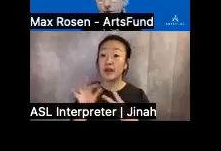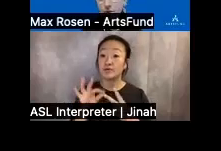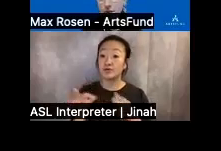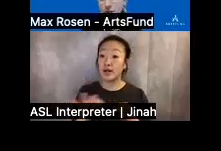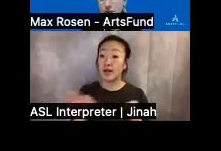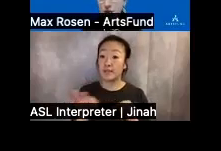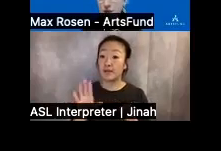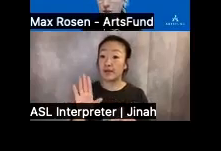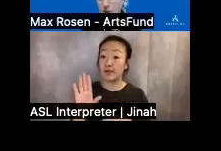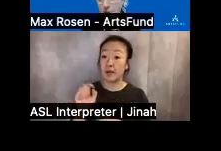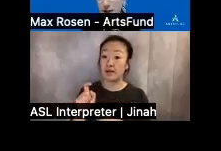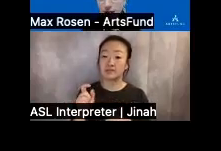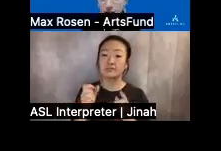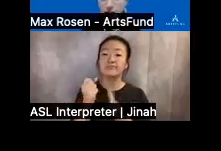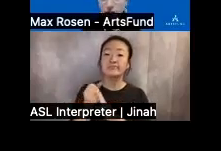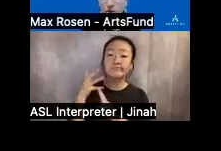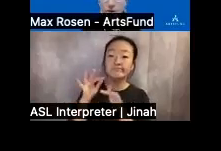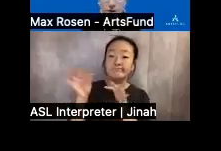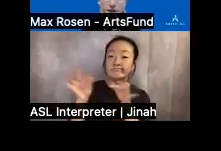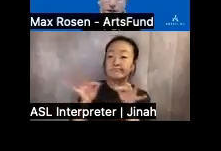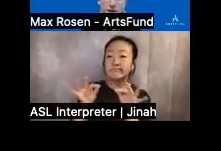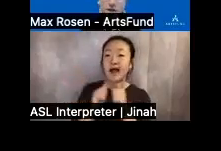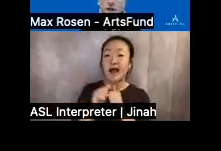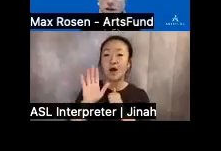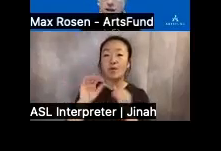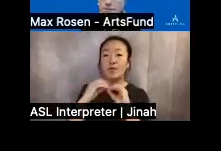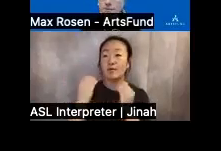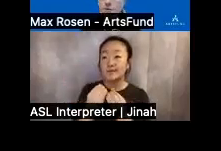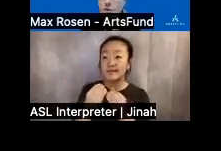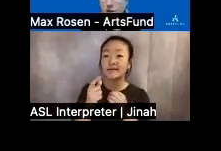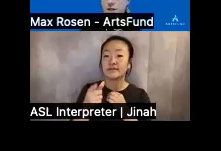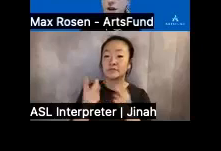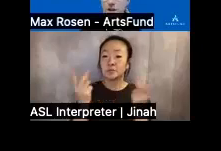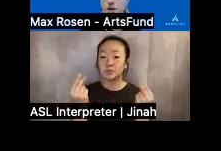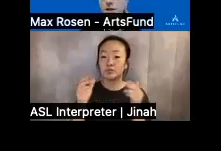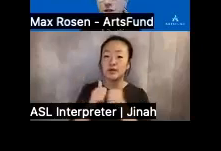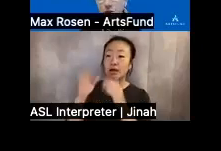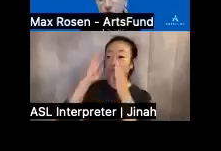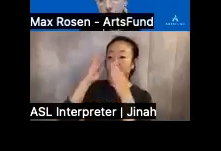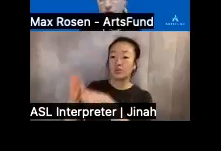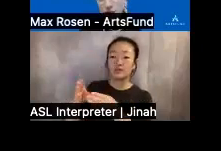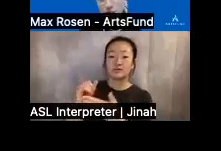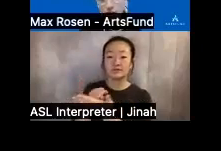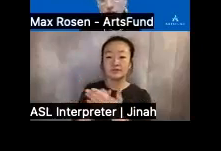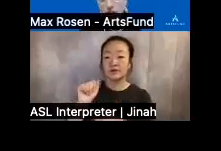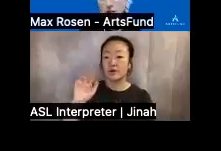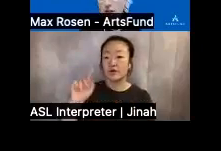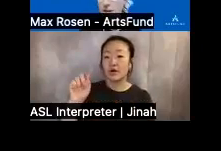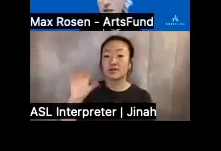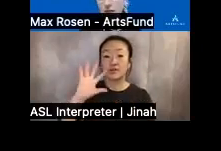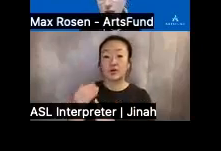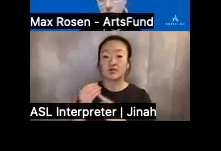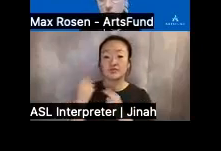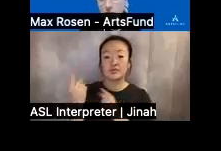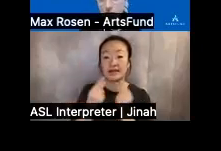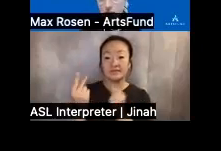more information to explain how your organization focuses on arts and culture activities.